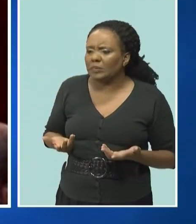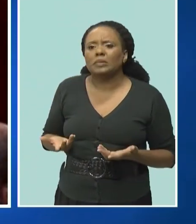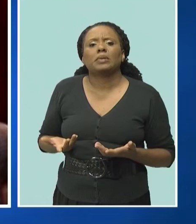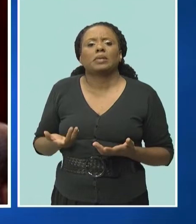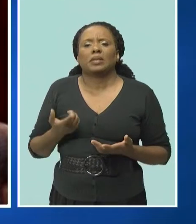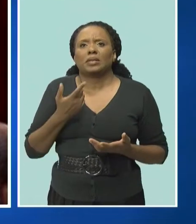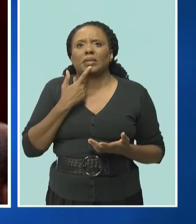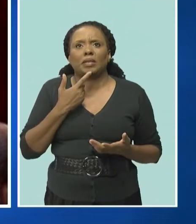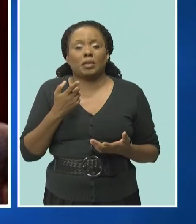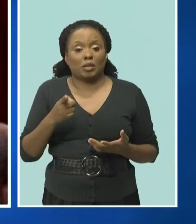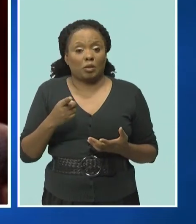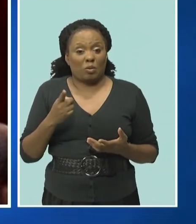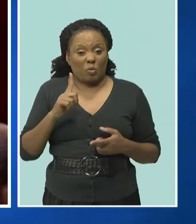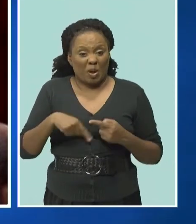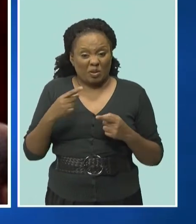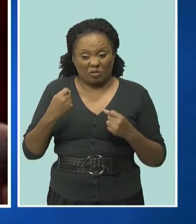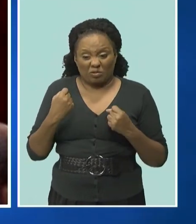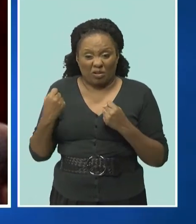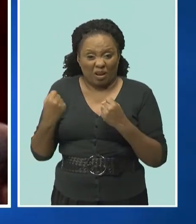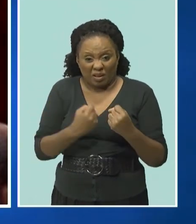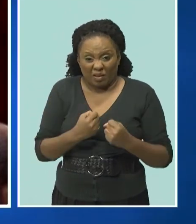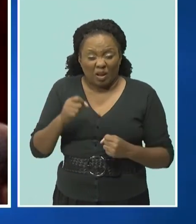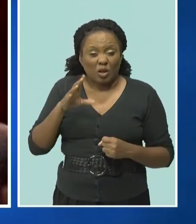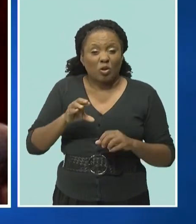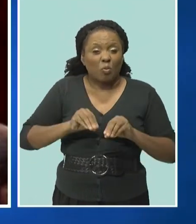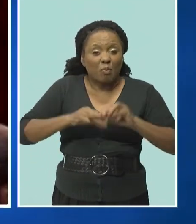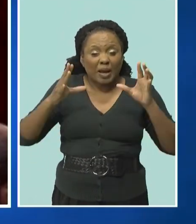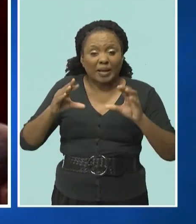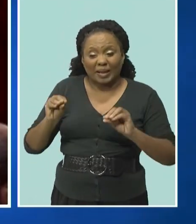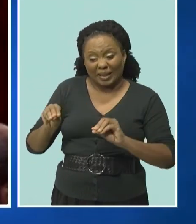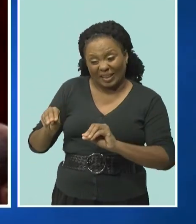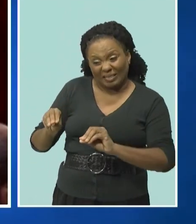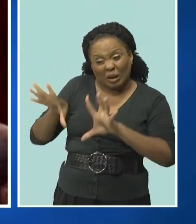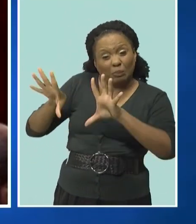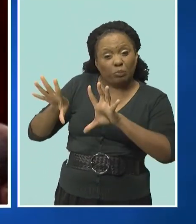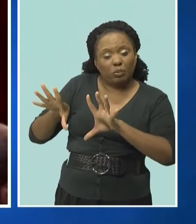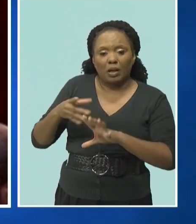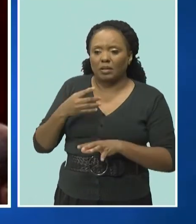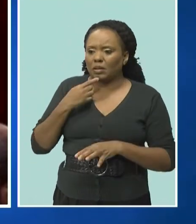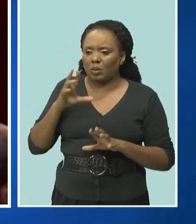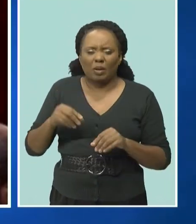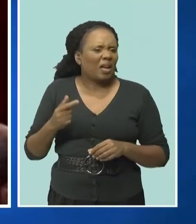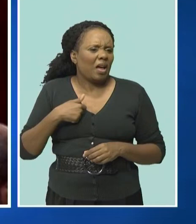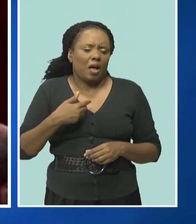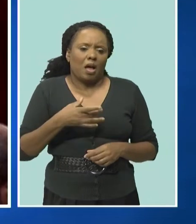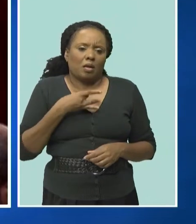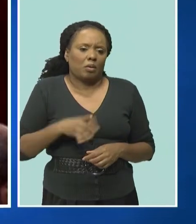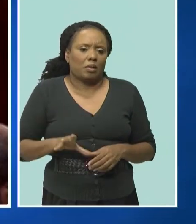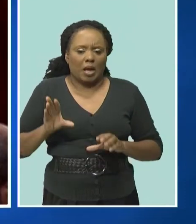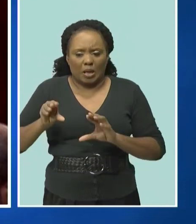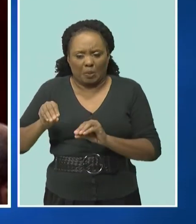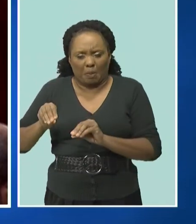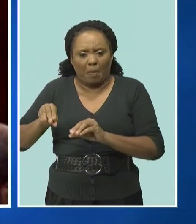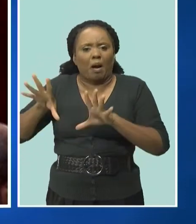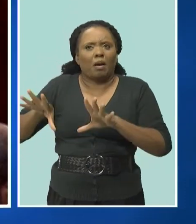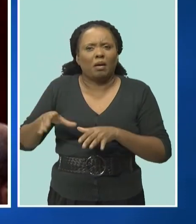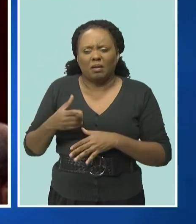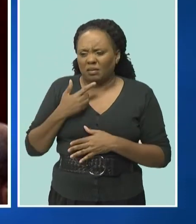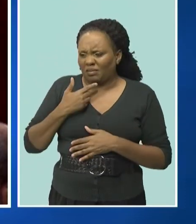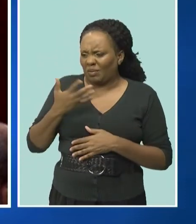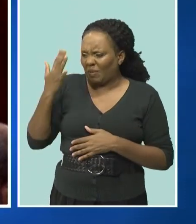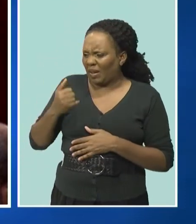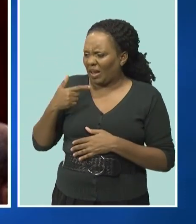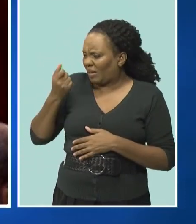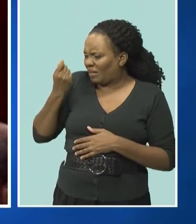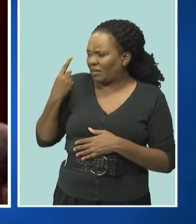the lights. He said, do you drive with your lights on? Your bright lights? I said, no. He said, I don't like the bright lights. I said, well, I don't